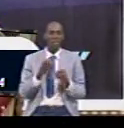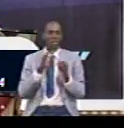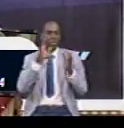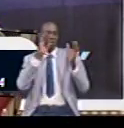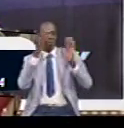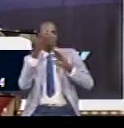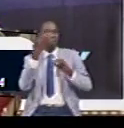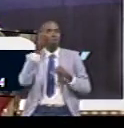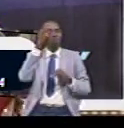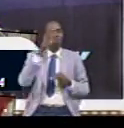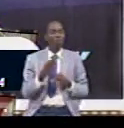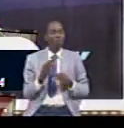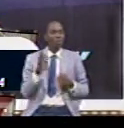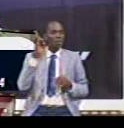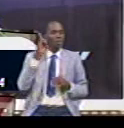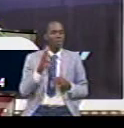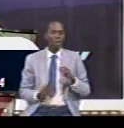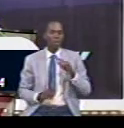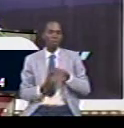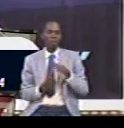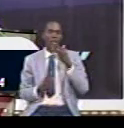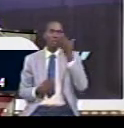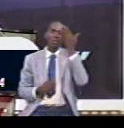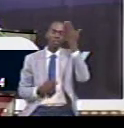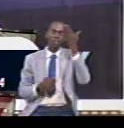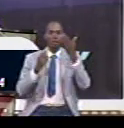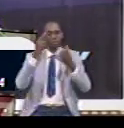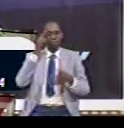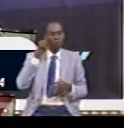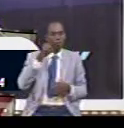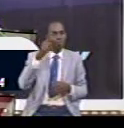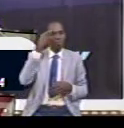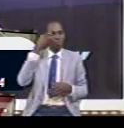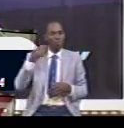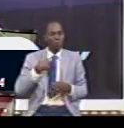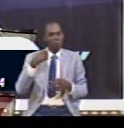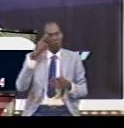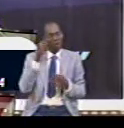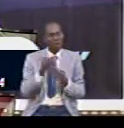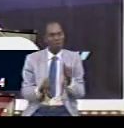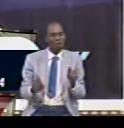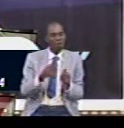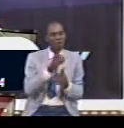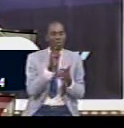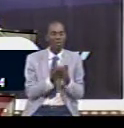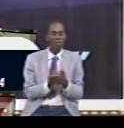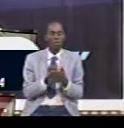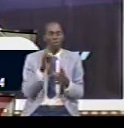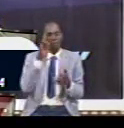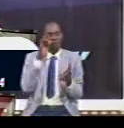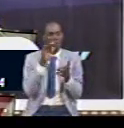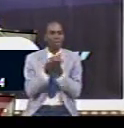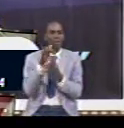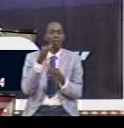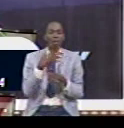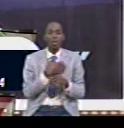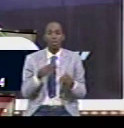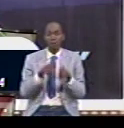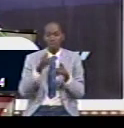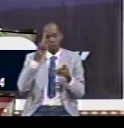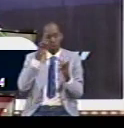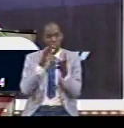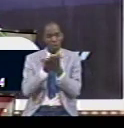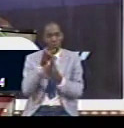He appears for everyone that believes on him. And as you believe, you're going to see that manifestation of faith